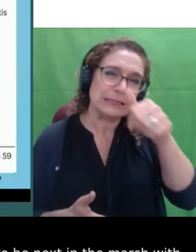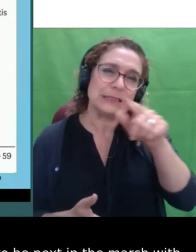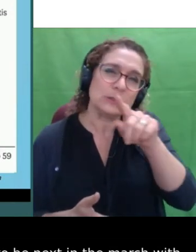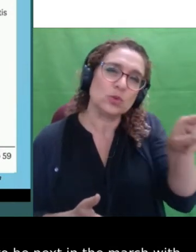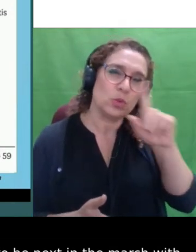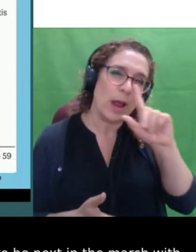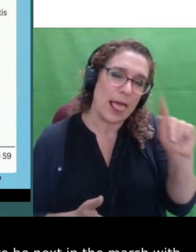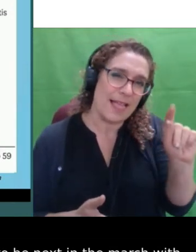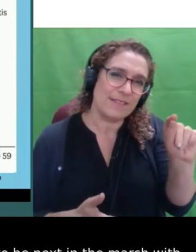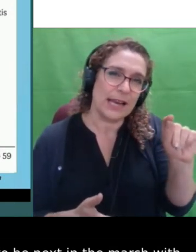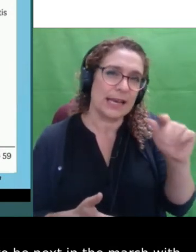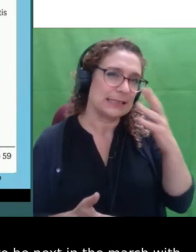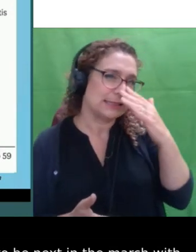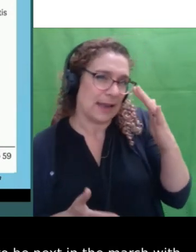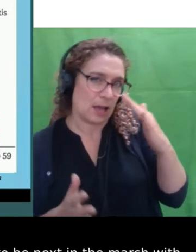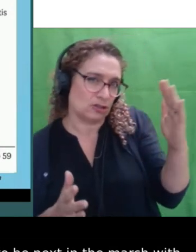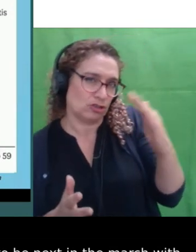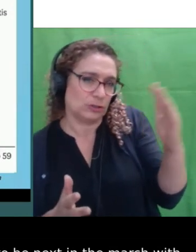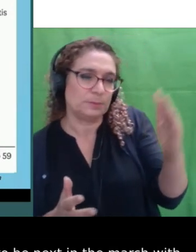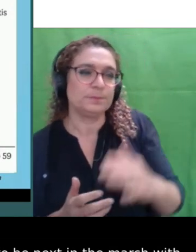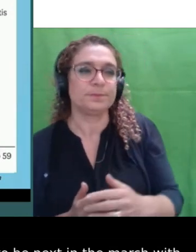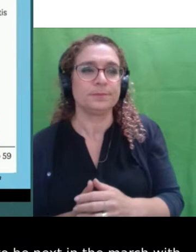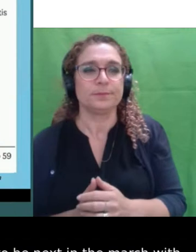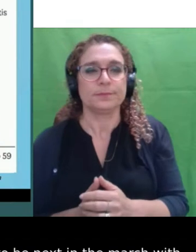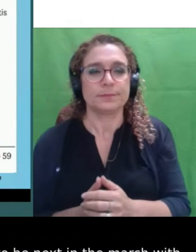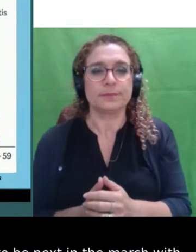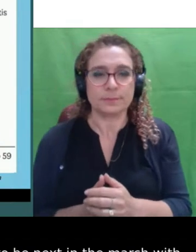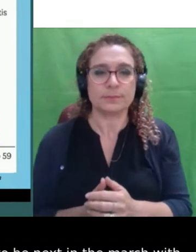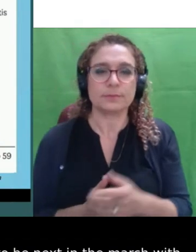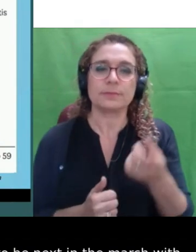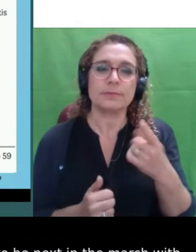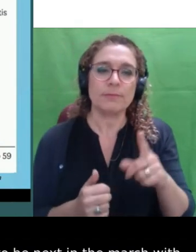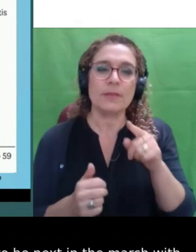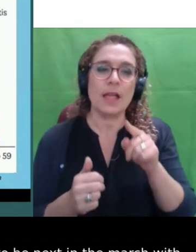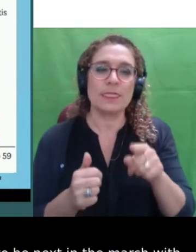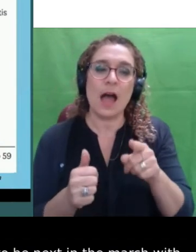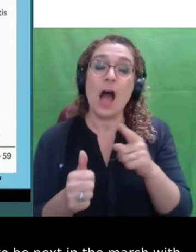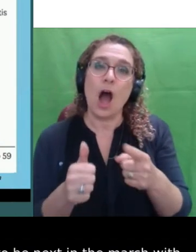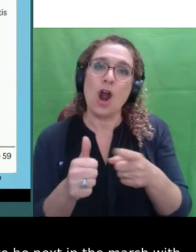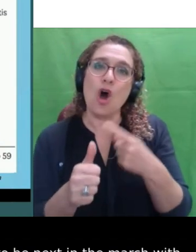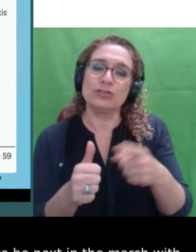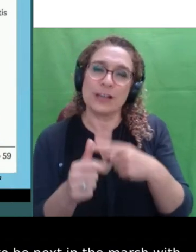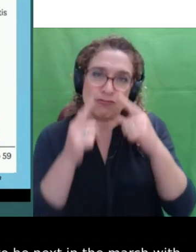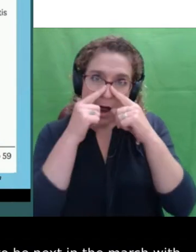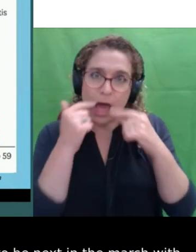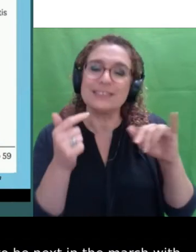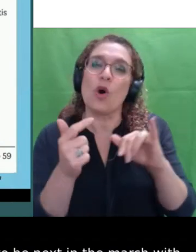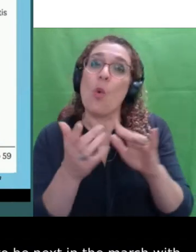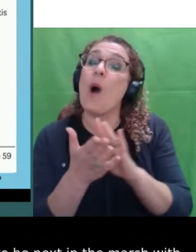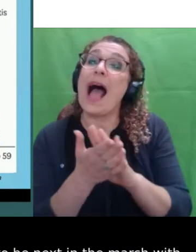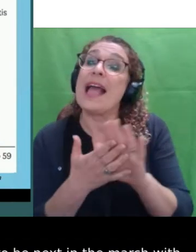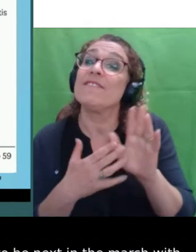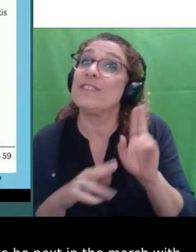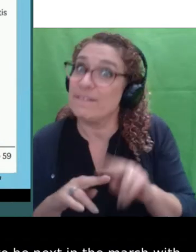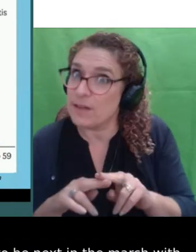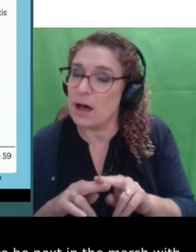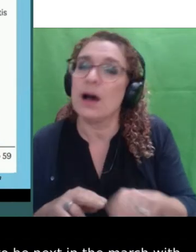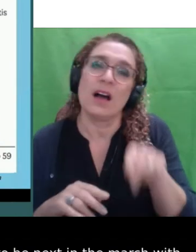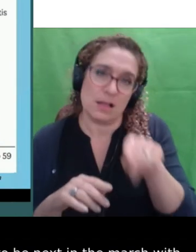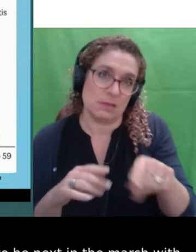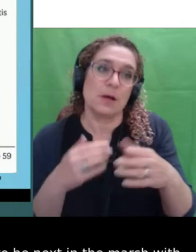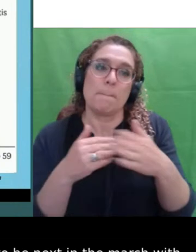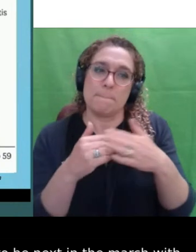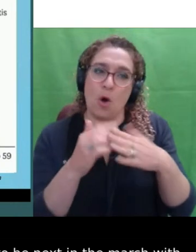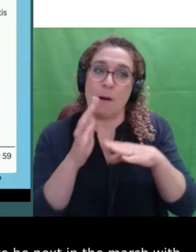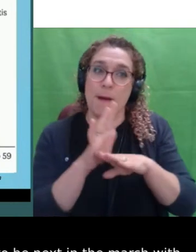teenage years and allergic rhinitis or hay fever has a steady rise and you can see how the atopic